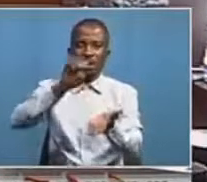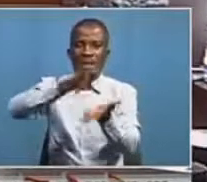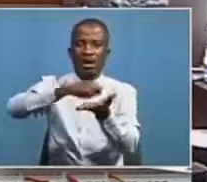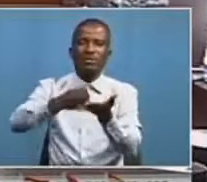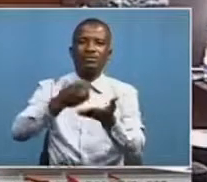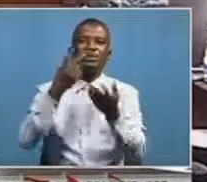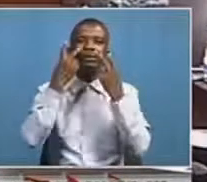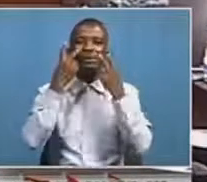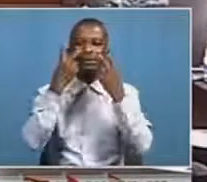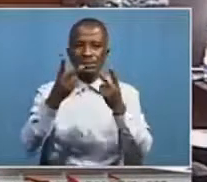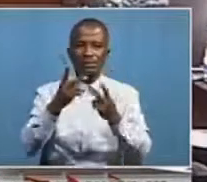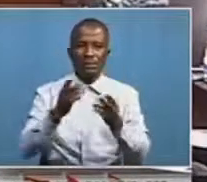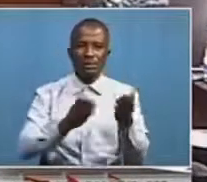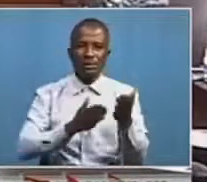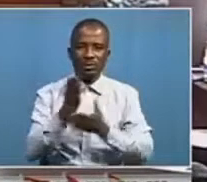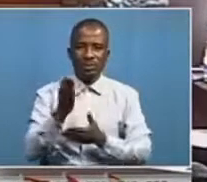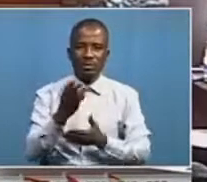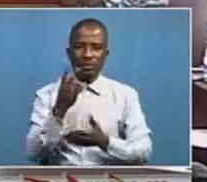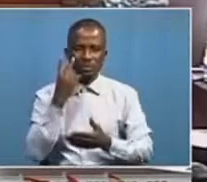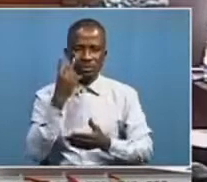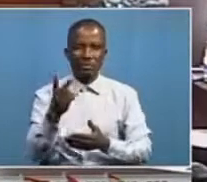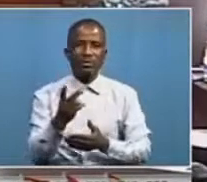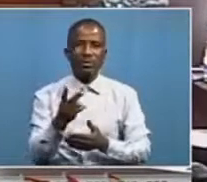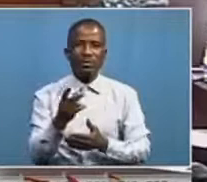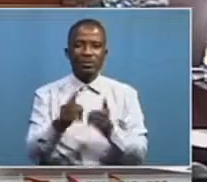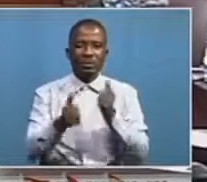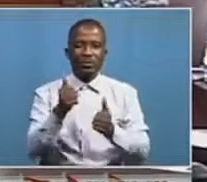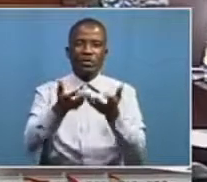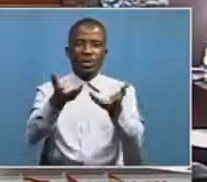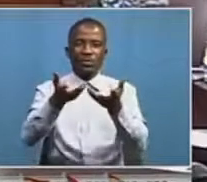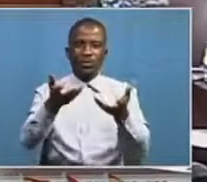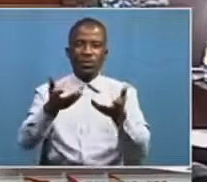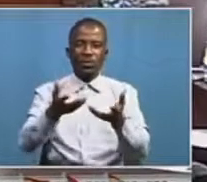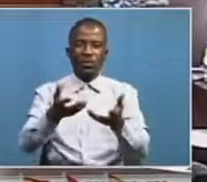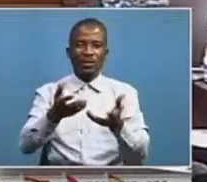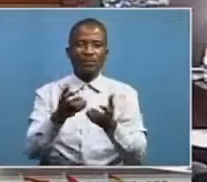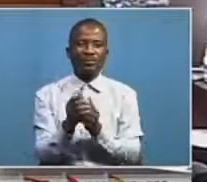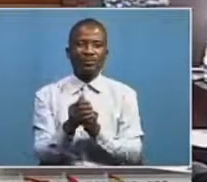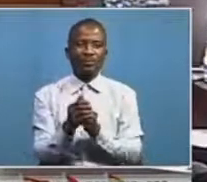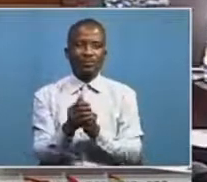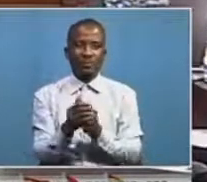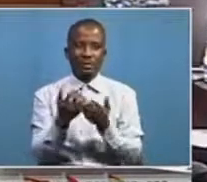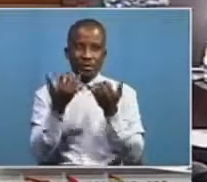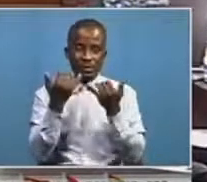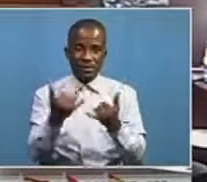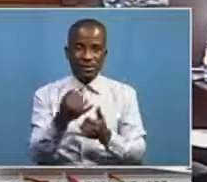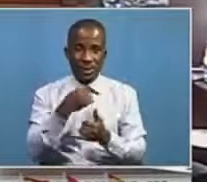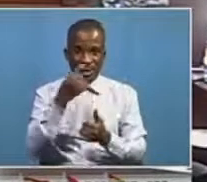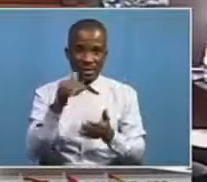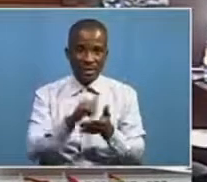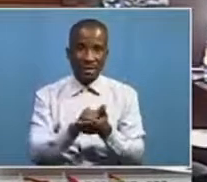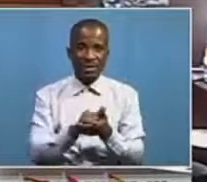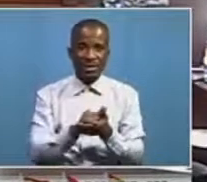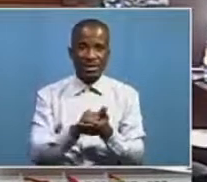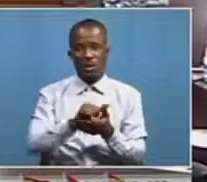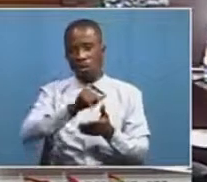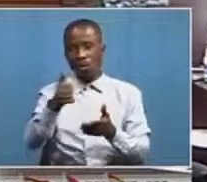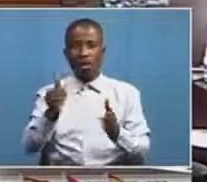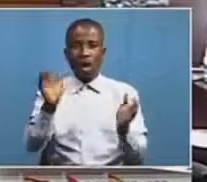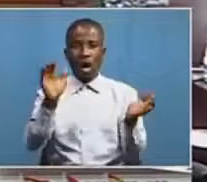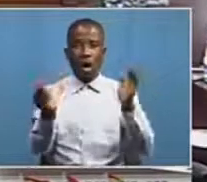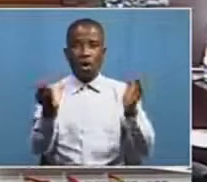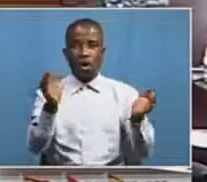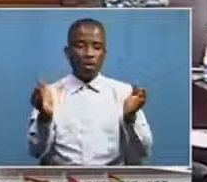has the quality of credibility, short of which his claim may fail. End of quote. See also the case of IE versus Shell